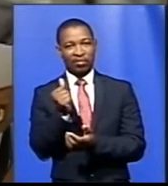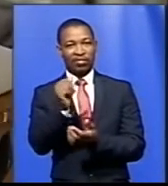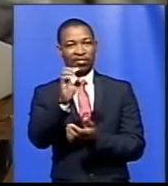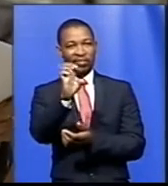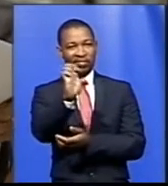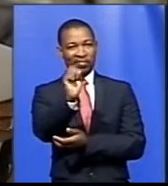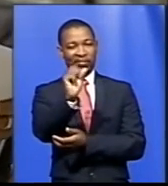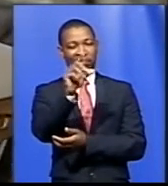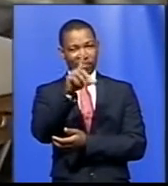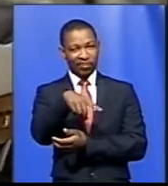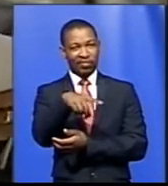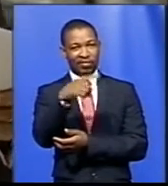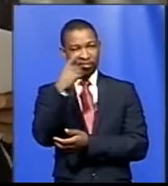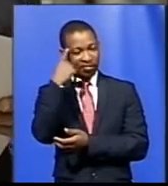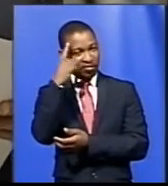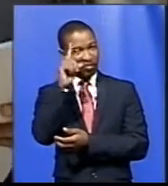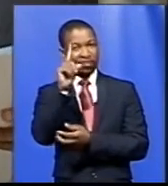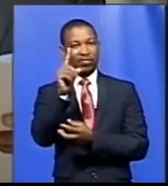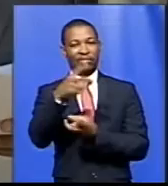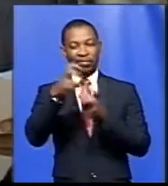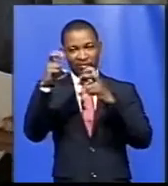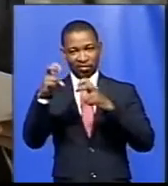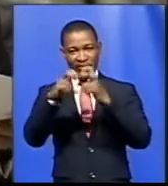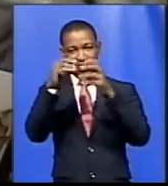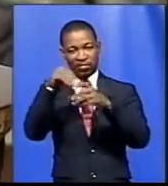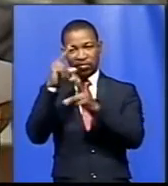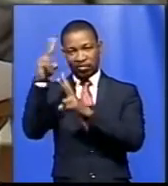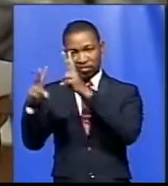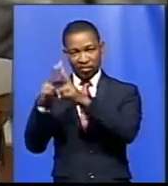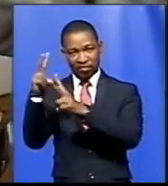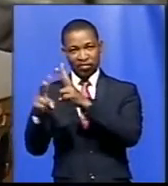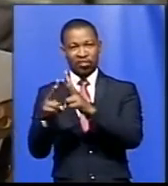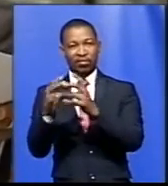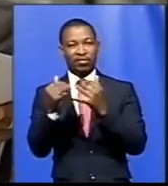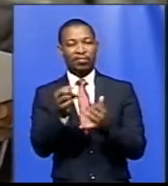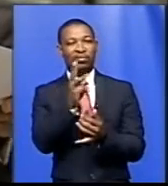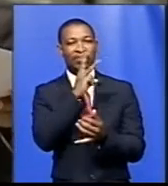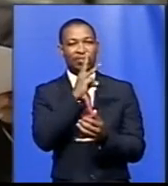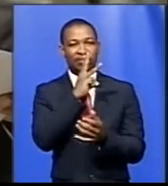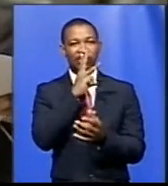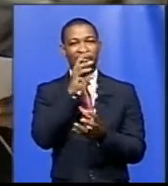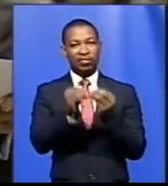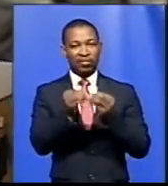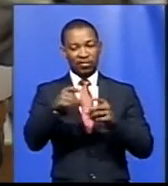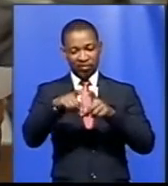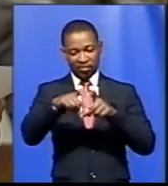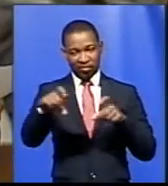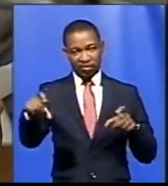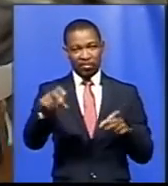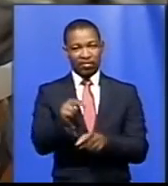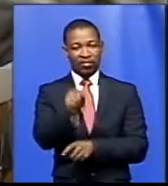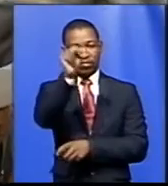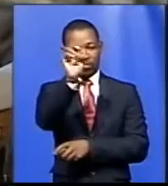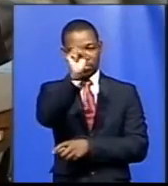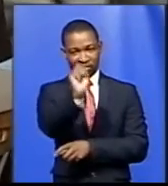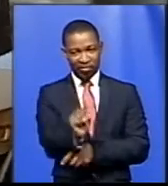ESP for rural electrification. The water infrastructure projects include